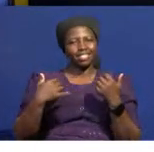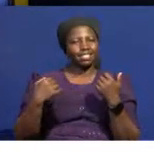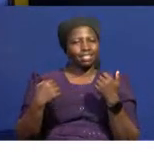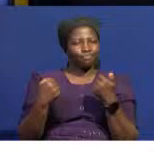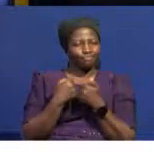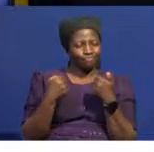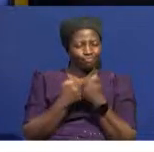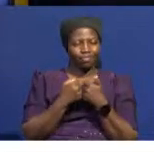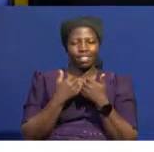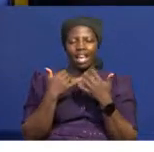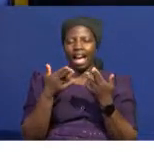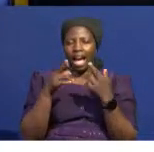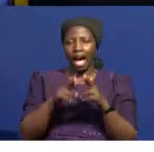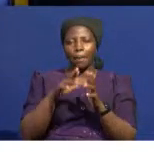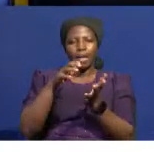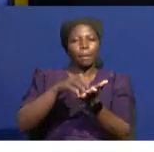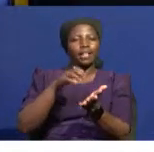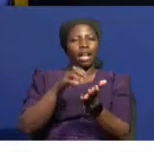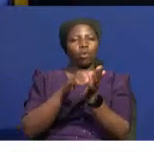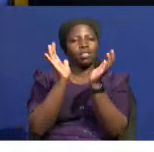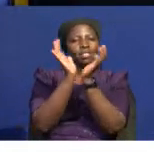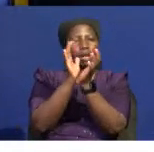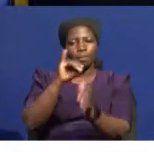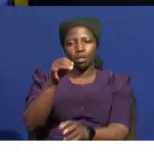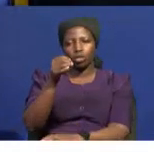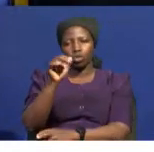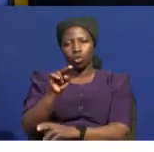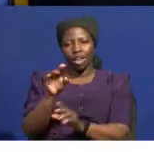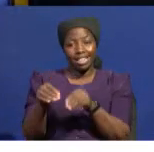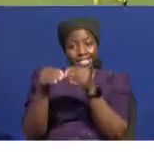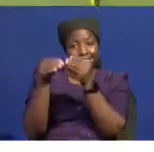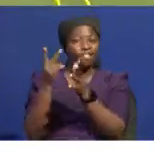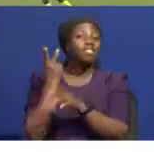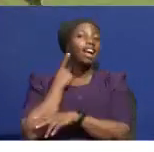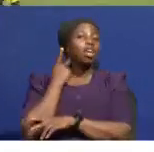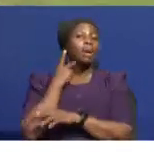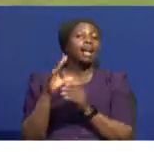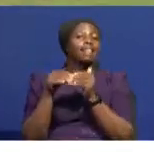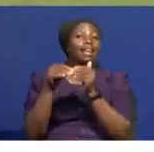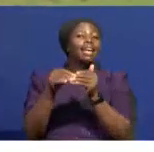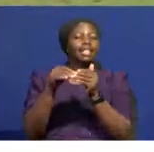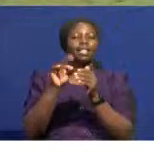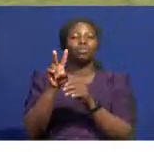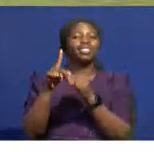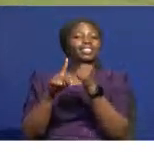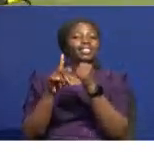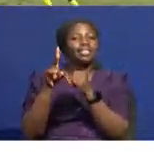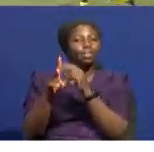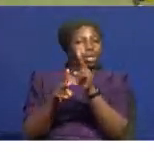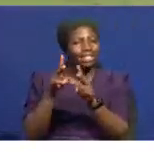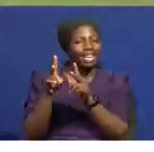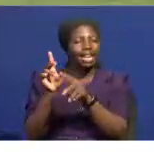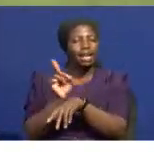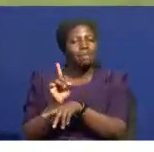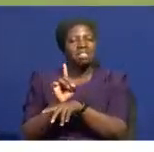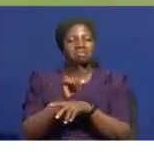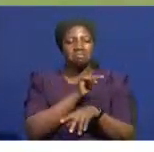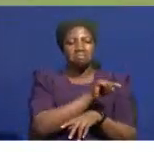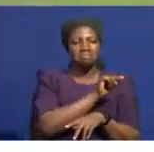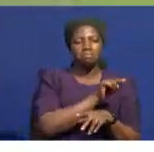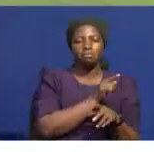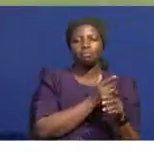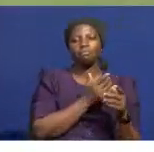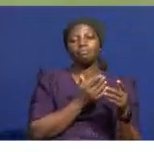Stadium. John Makwata gave Sharks the lead in the 22nd minute, but the visitors responded in the